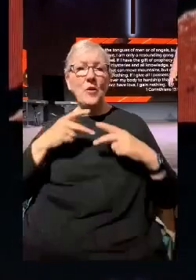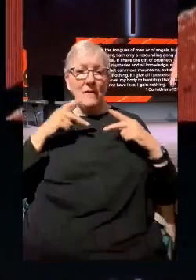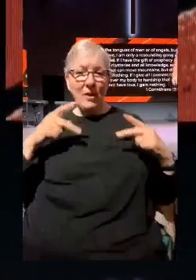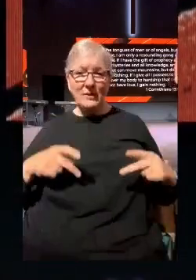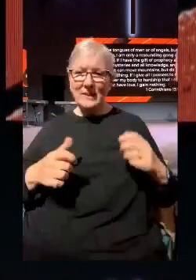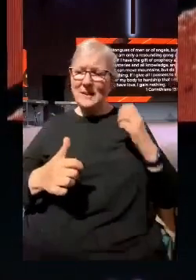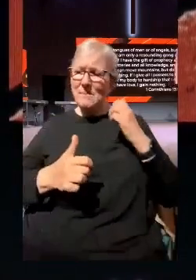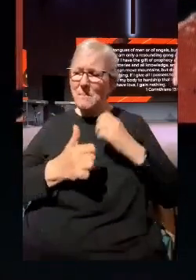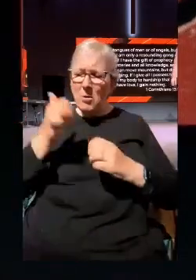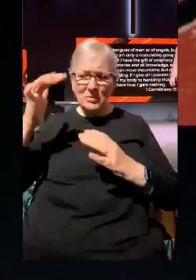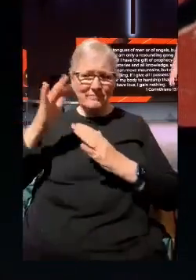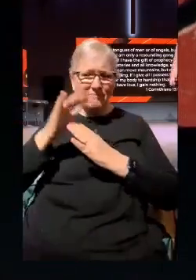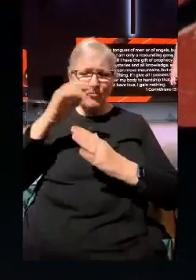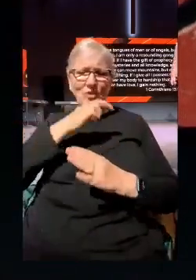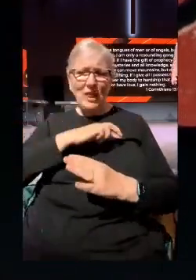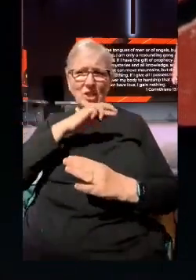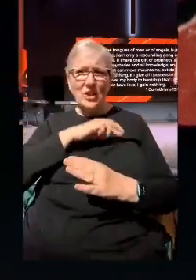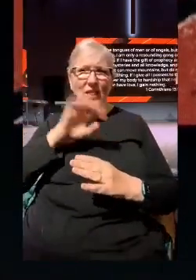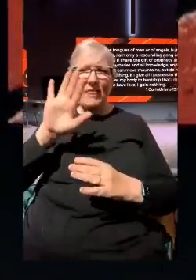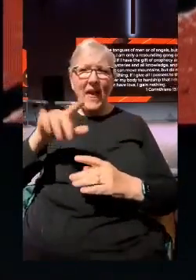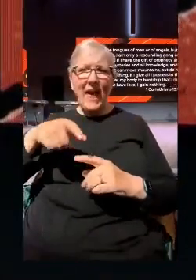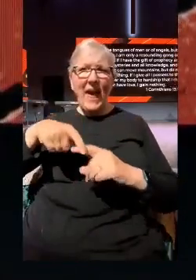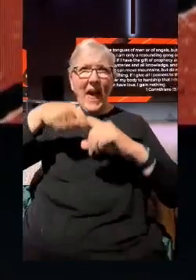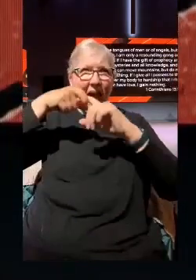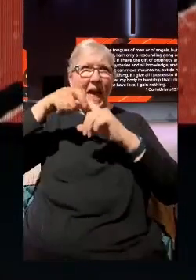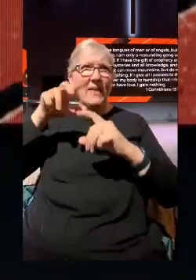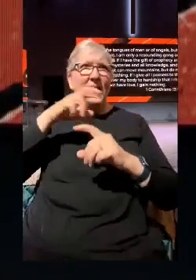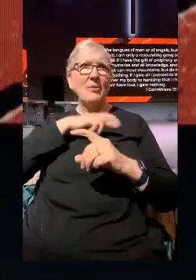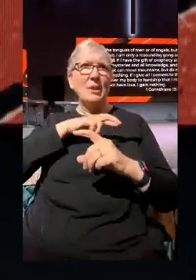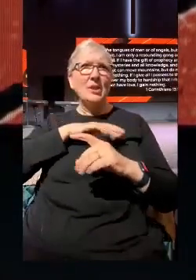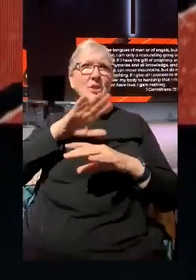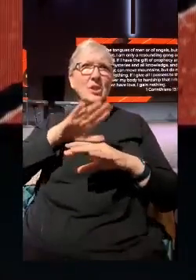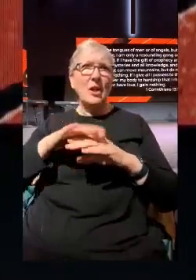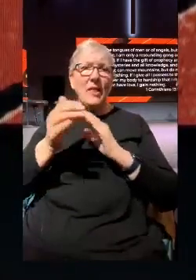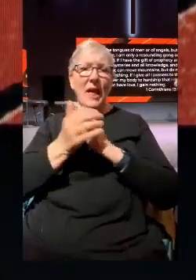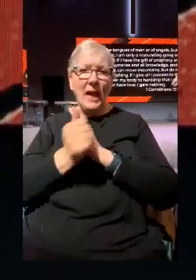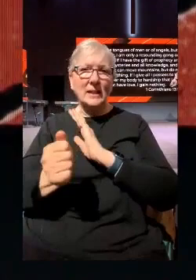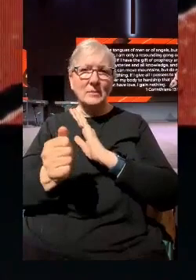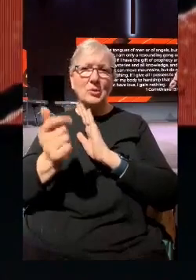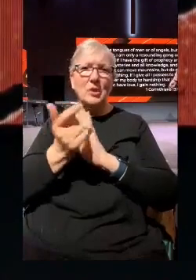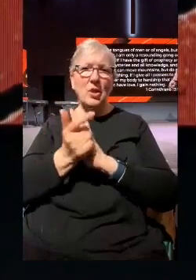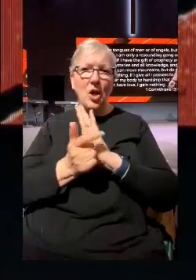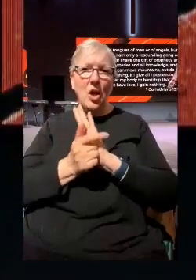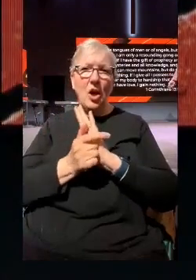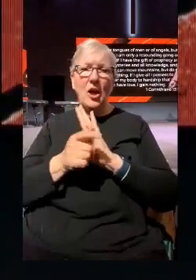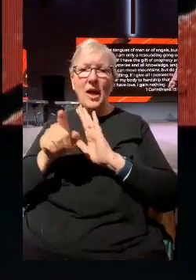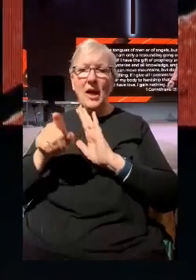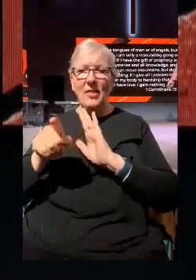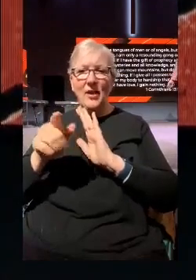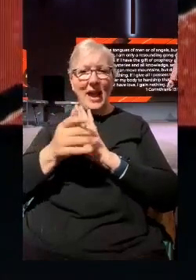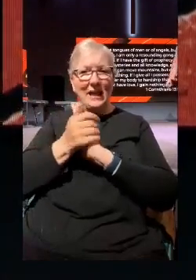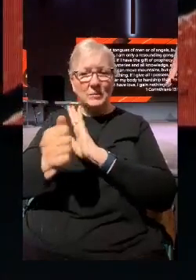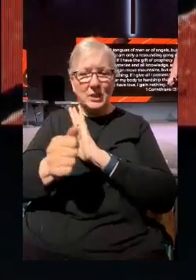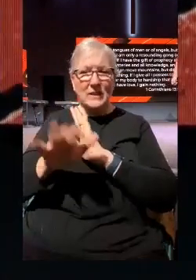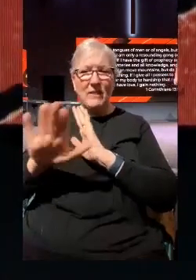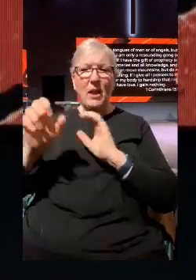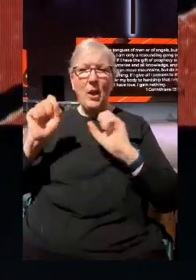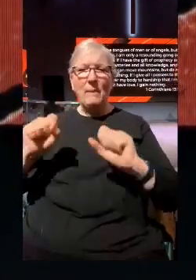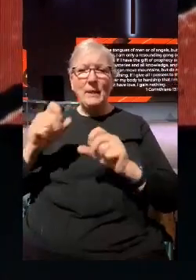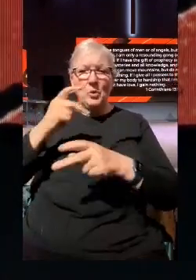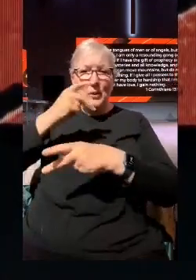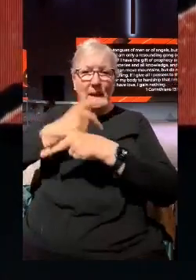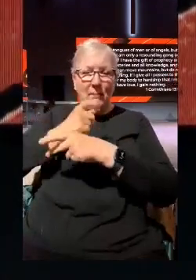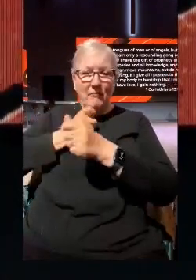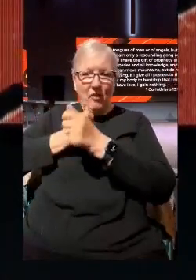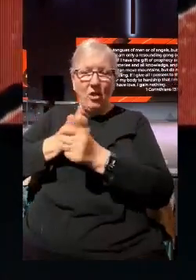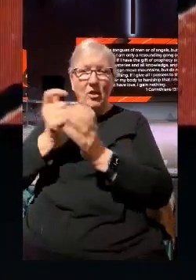were hanging their religion on being experts in the law and on their ability to keep the law. But